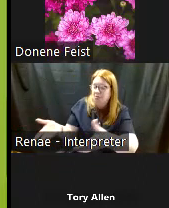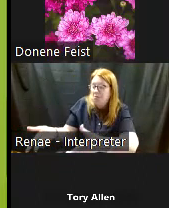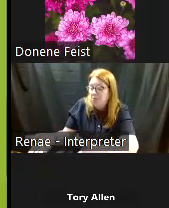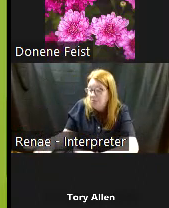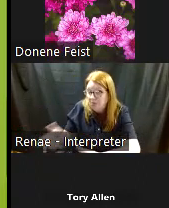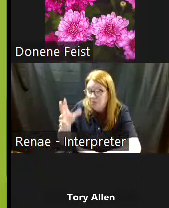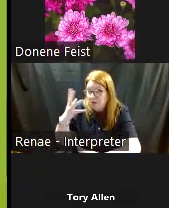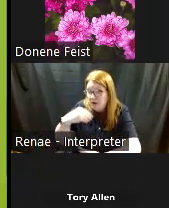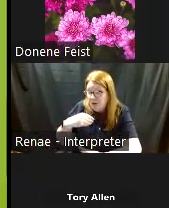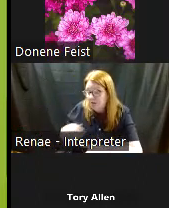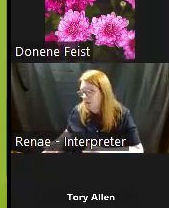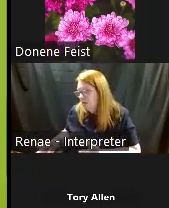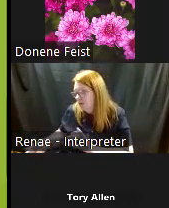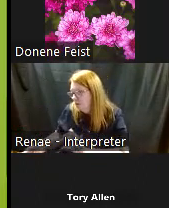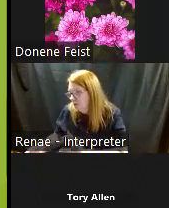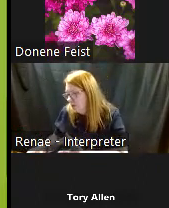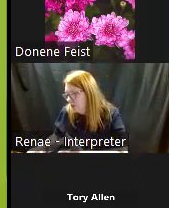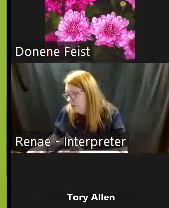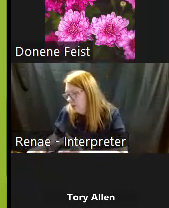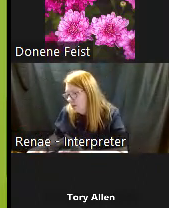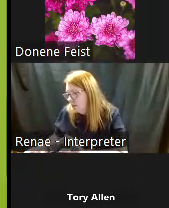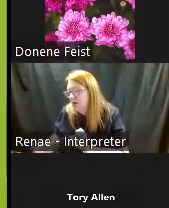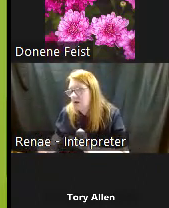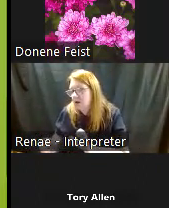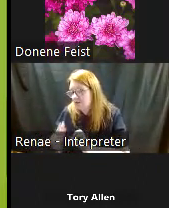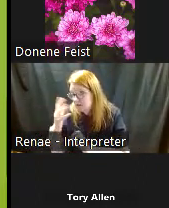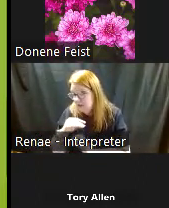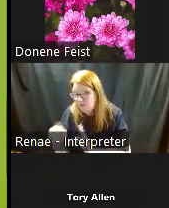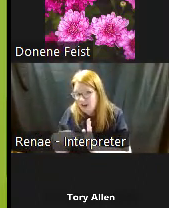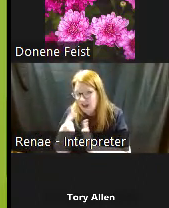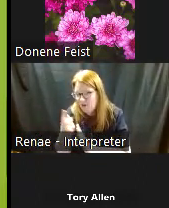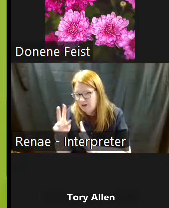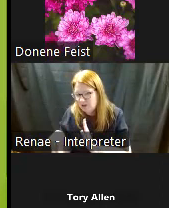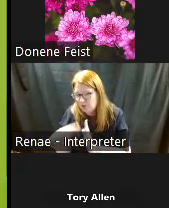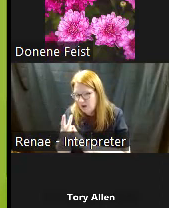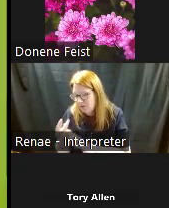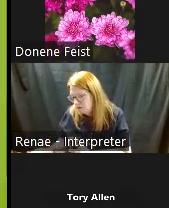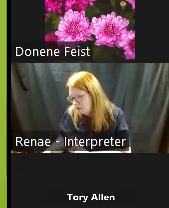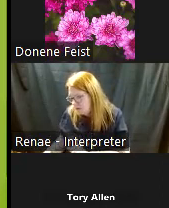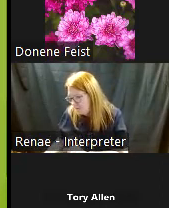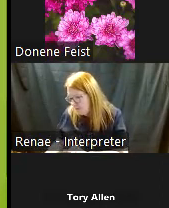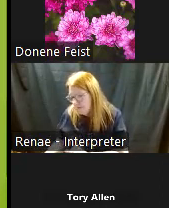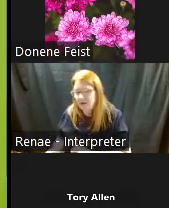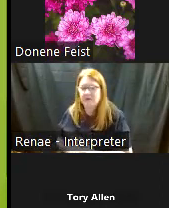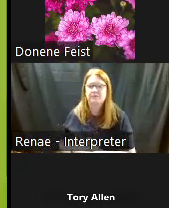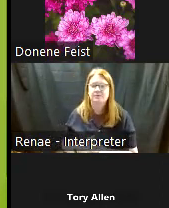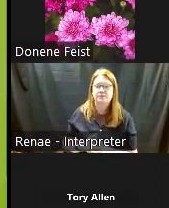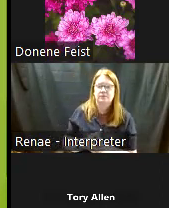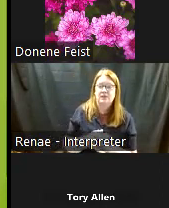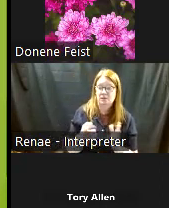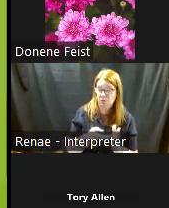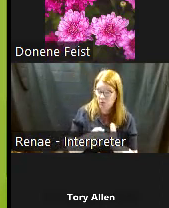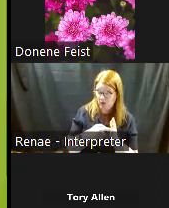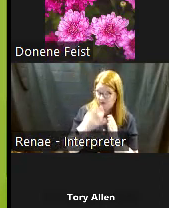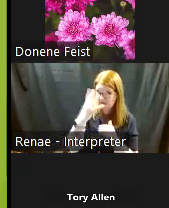and just try to figure out what might make baby comfortable enough to fall asleep for an hour or two in my office. It doesn't require sedation in